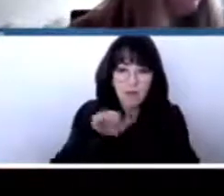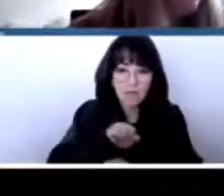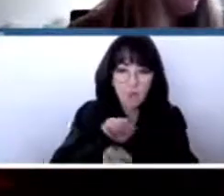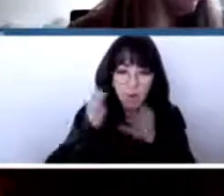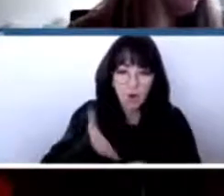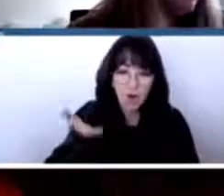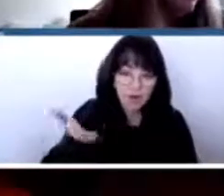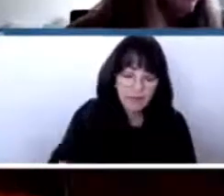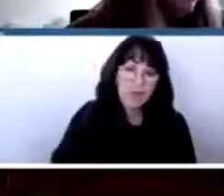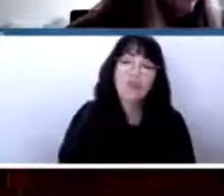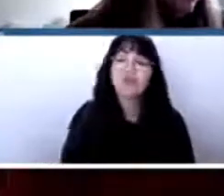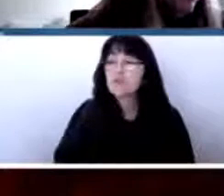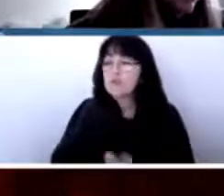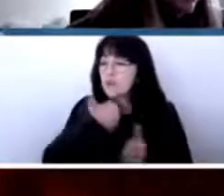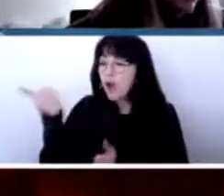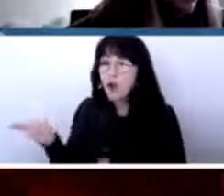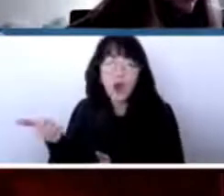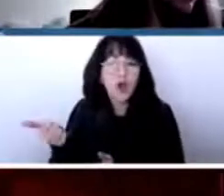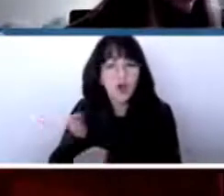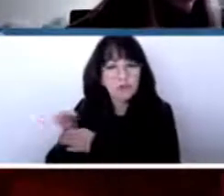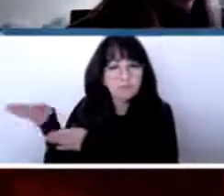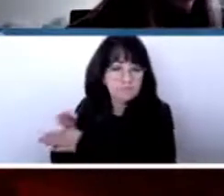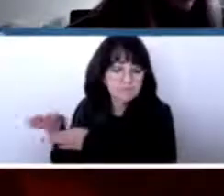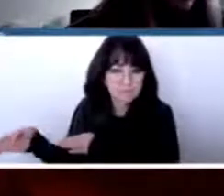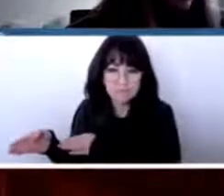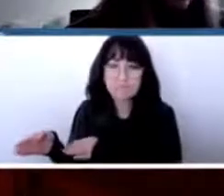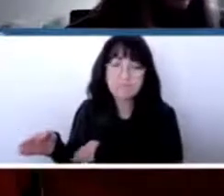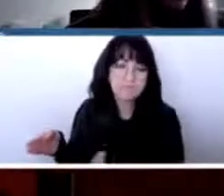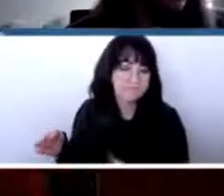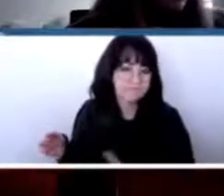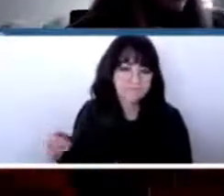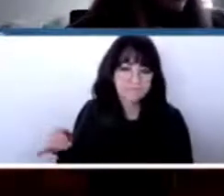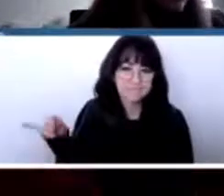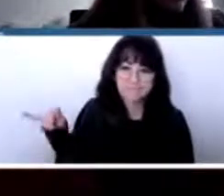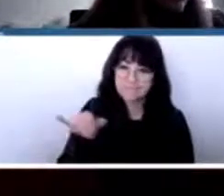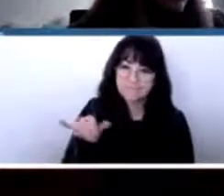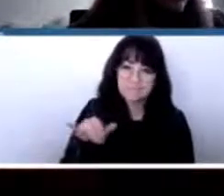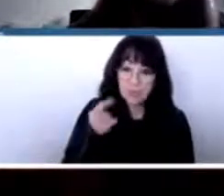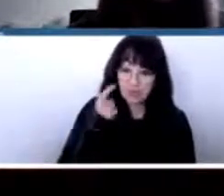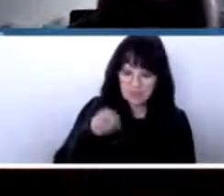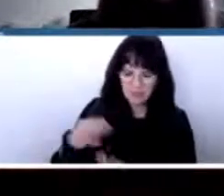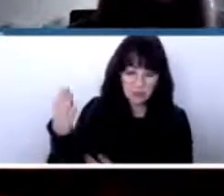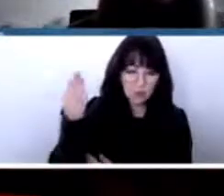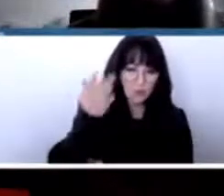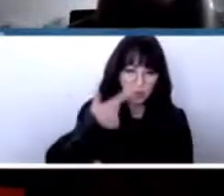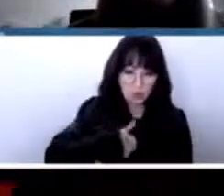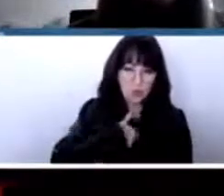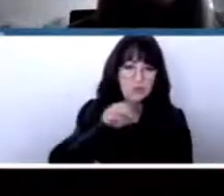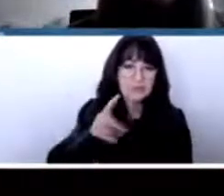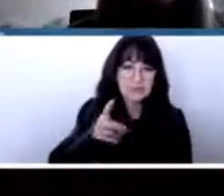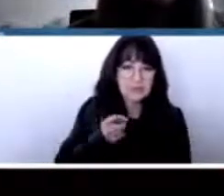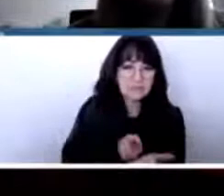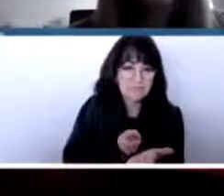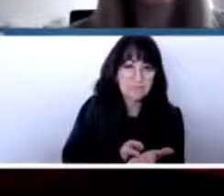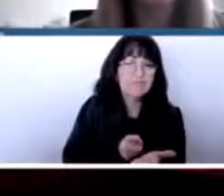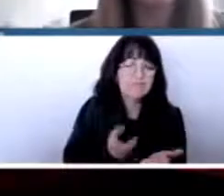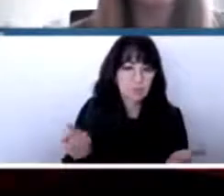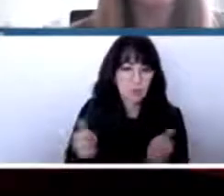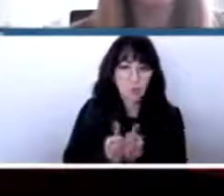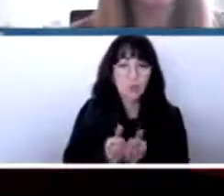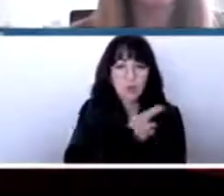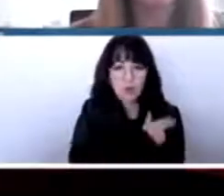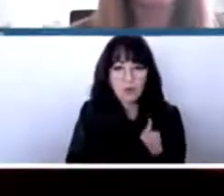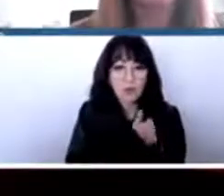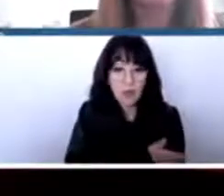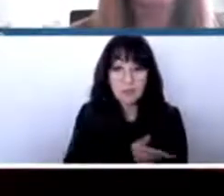partners. We've talked to the hospitals about that as recently as this morning. There's not many resources at the federal level